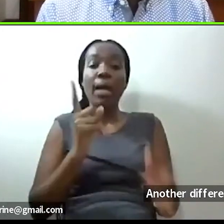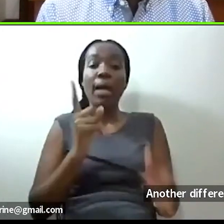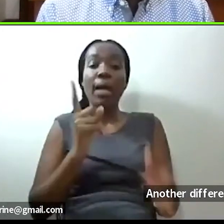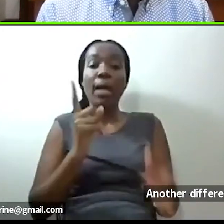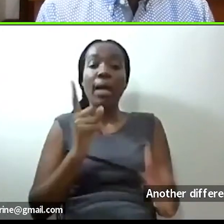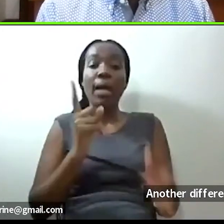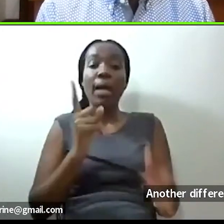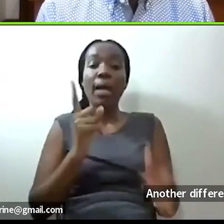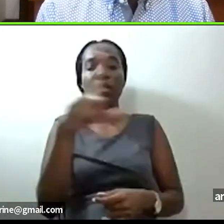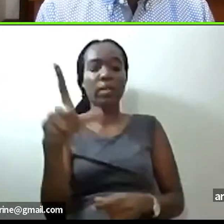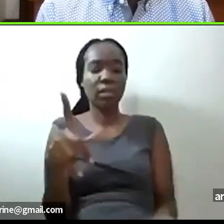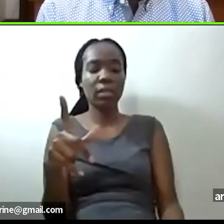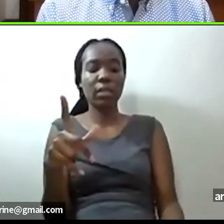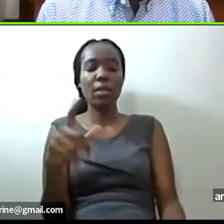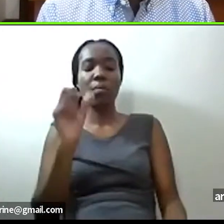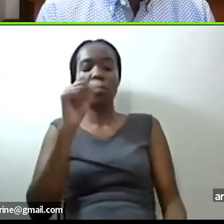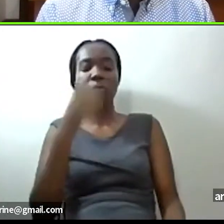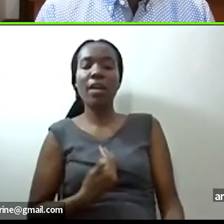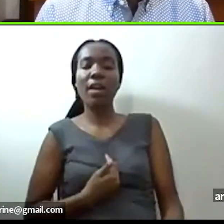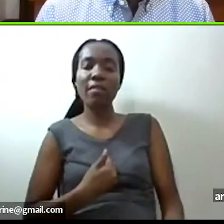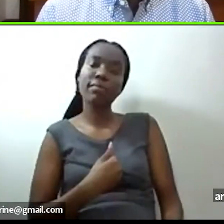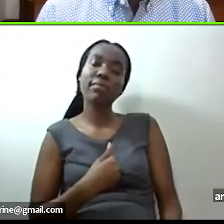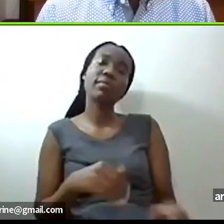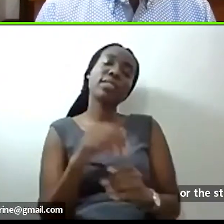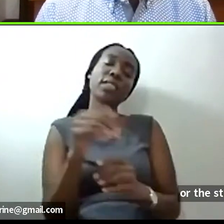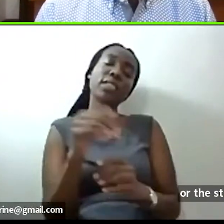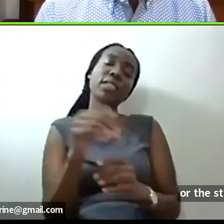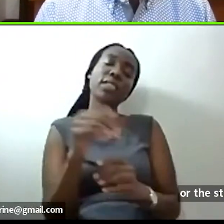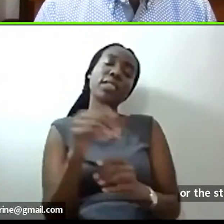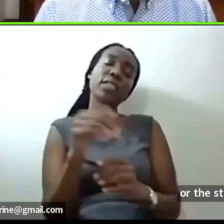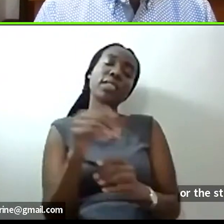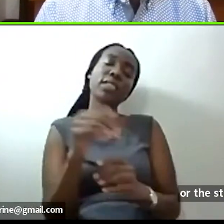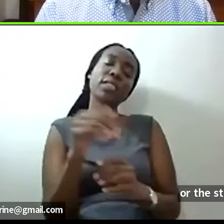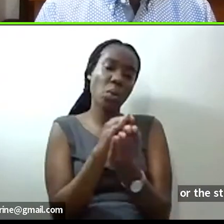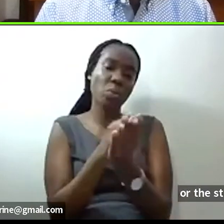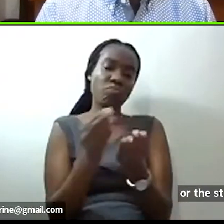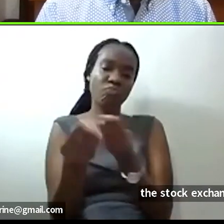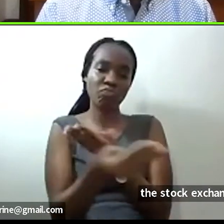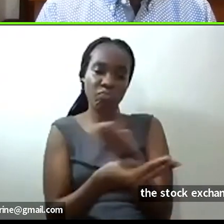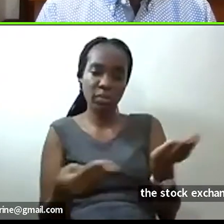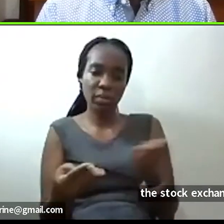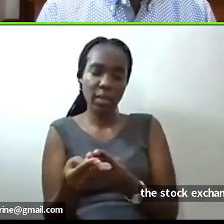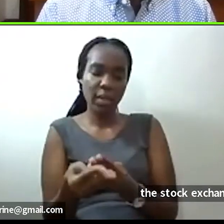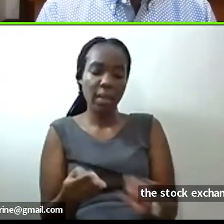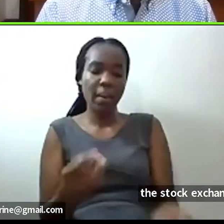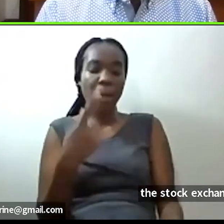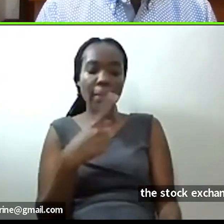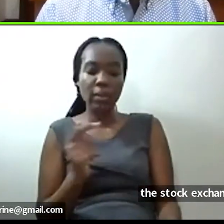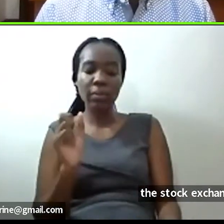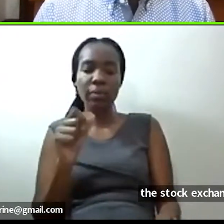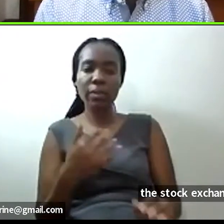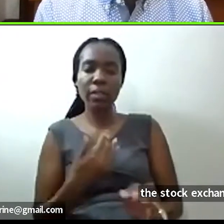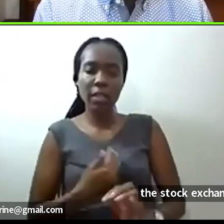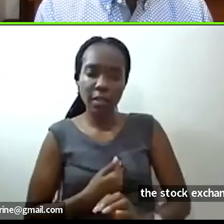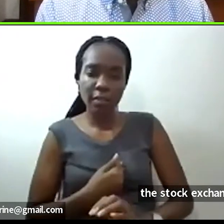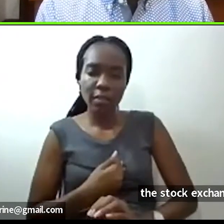the stock exchange, but the bonds are traded at the NSE as in the secondary market. Then